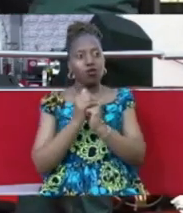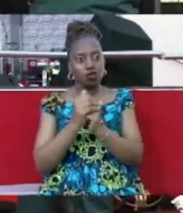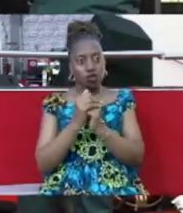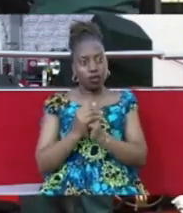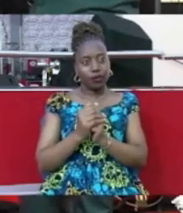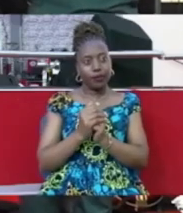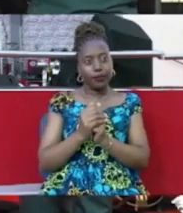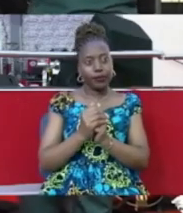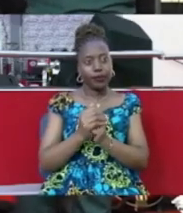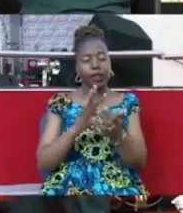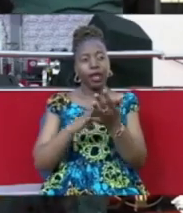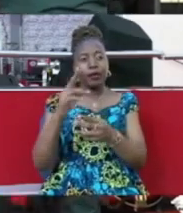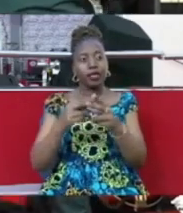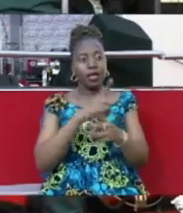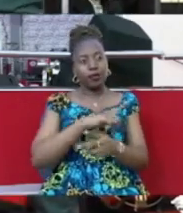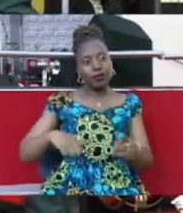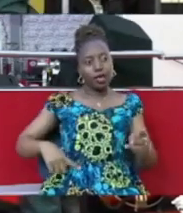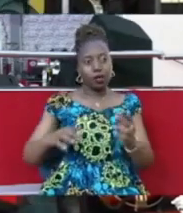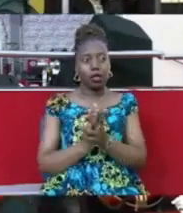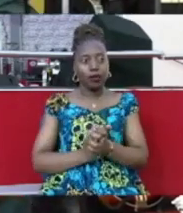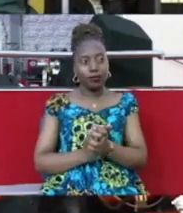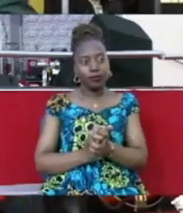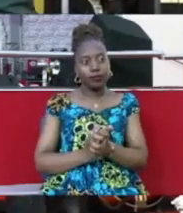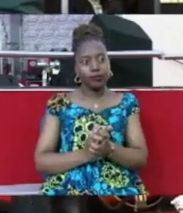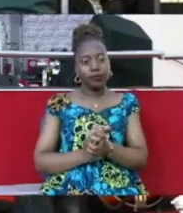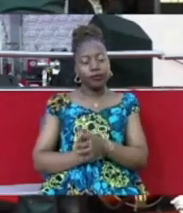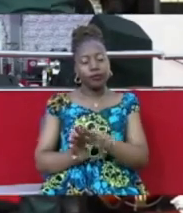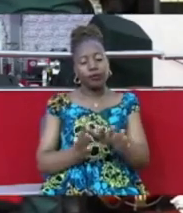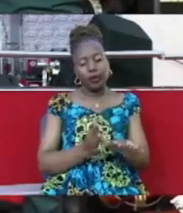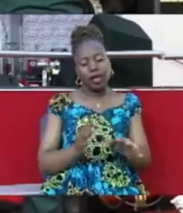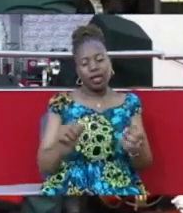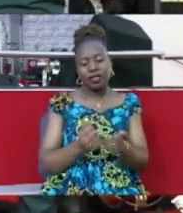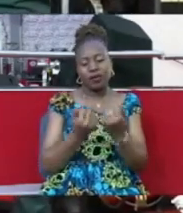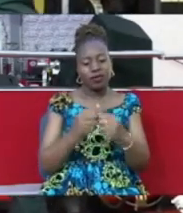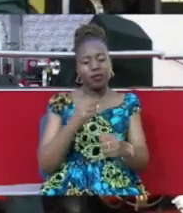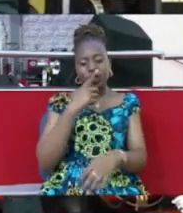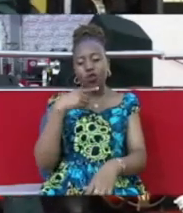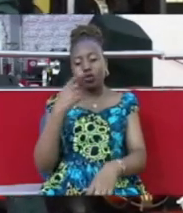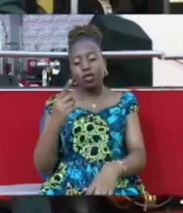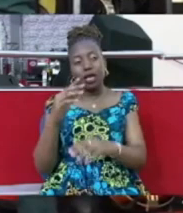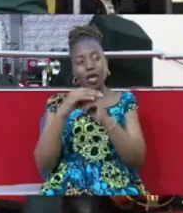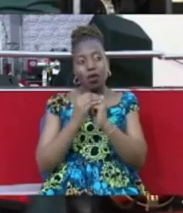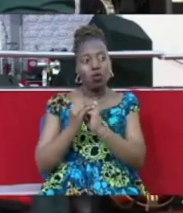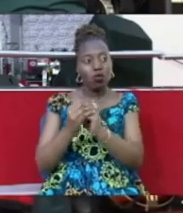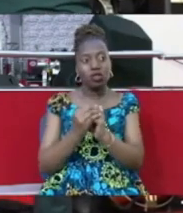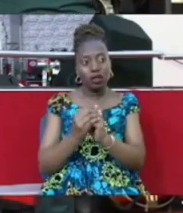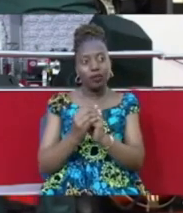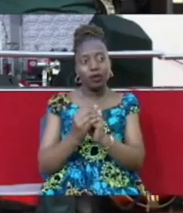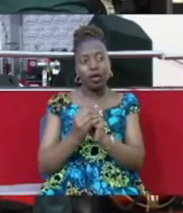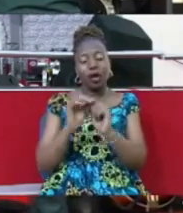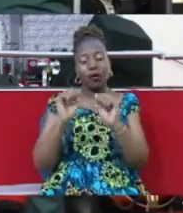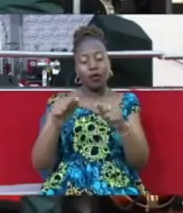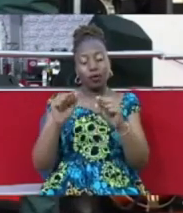Praise the name of the Lord. Amen. We won't say that worship is only when we have set time aside. Ati kwa sababu